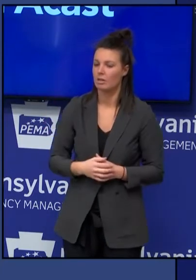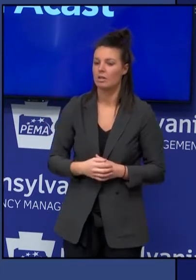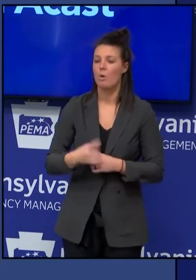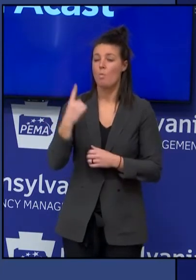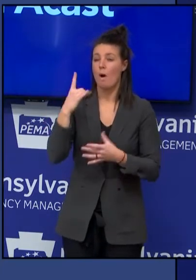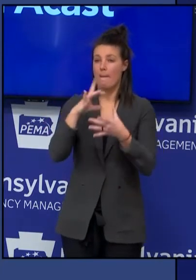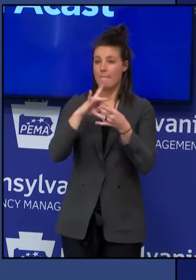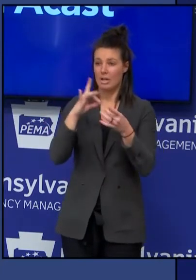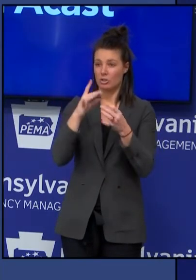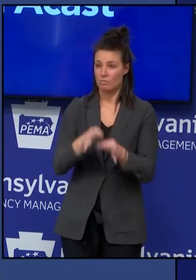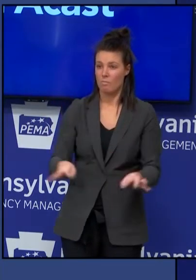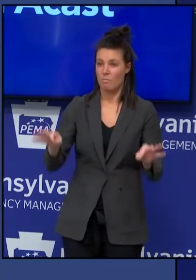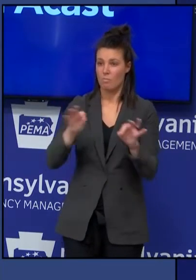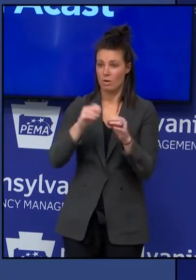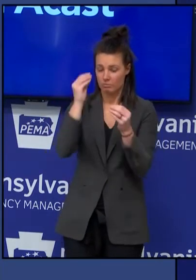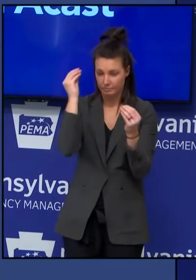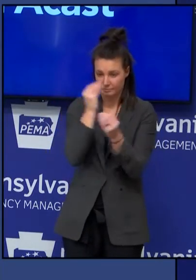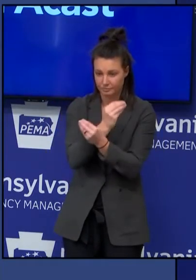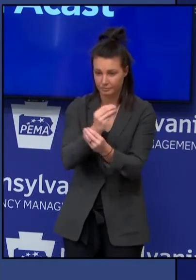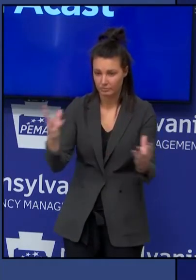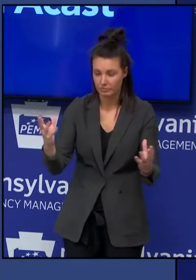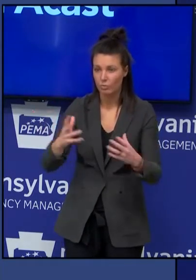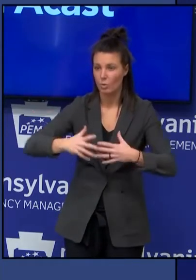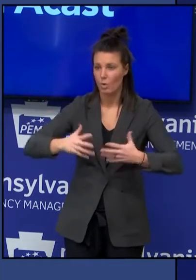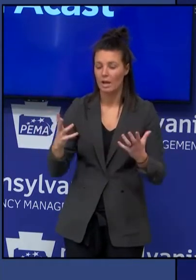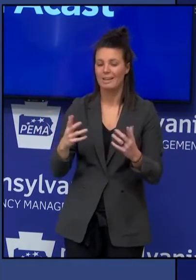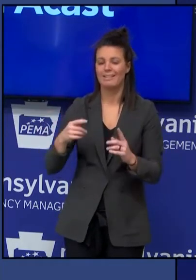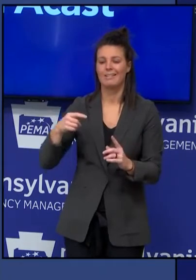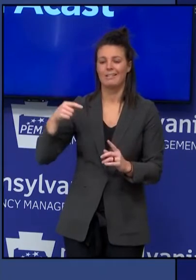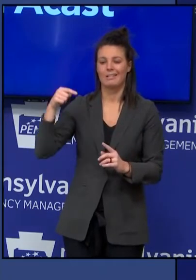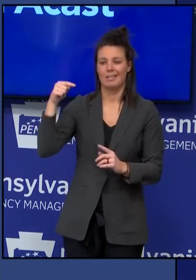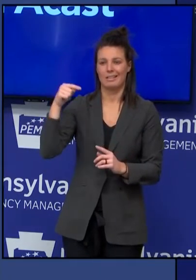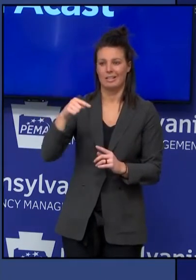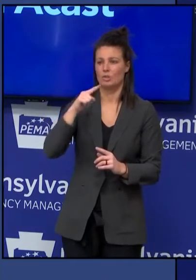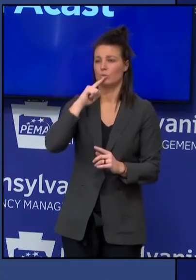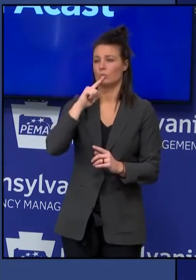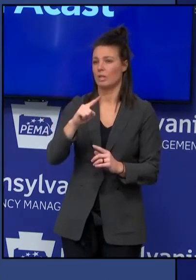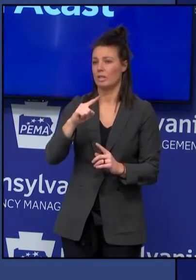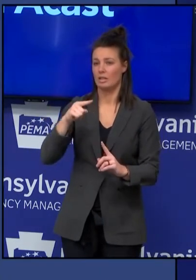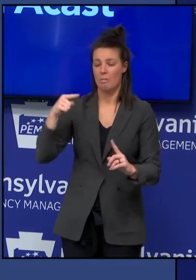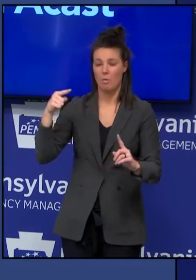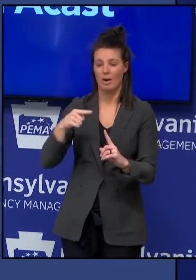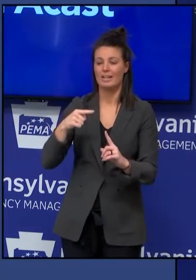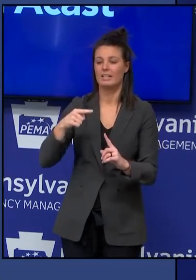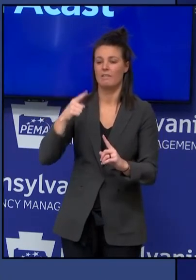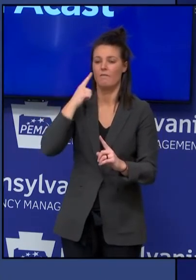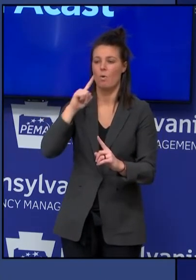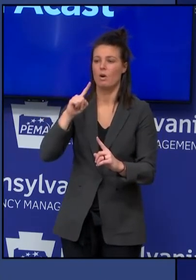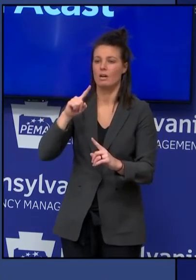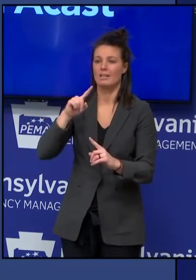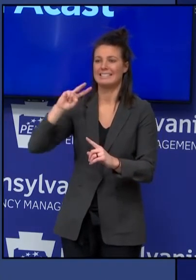to provide to individuals, it really is that this is all in an effort of second dose security.